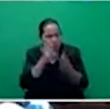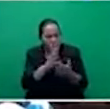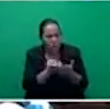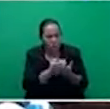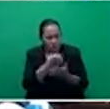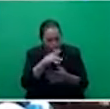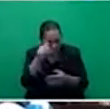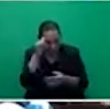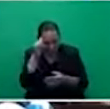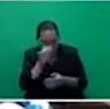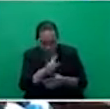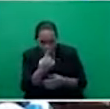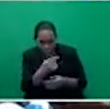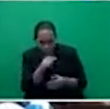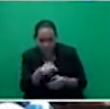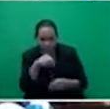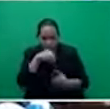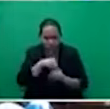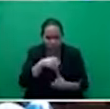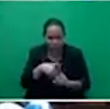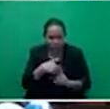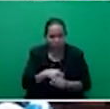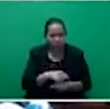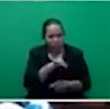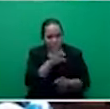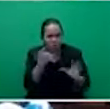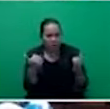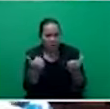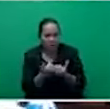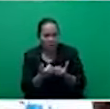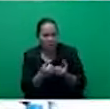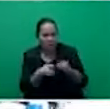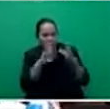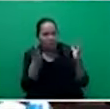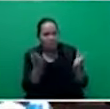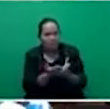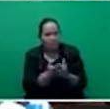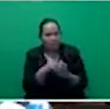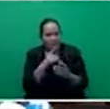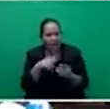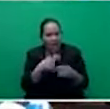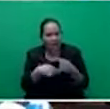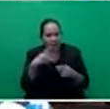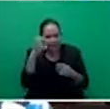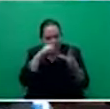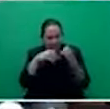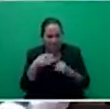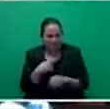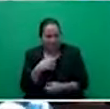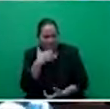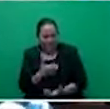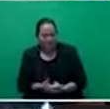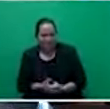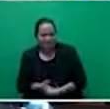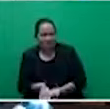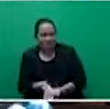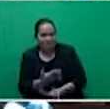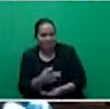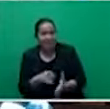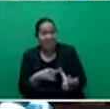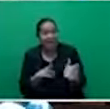agree with the credible institutions like IMF, World Bank and ADB on growth projections. This is really absurd, sir. In fact, the ANZ, we